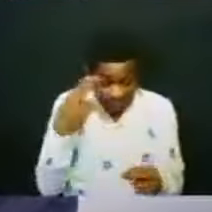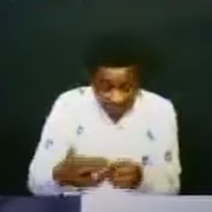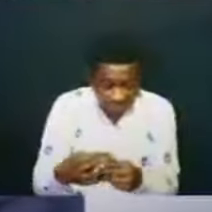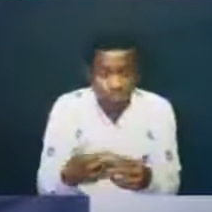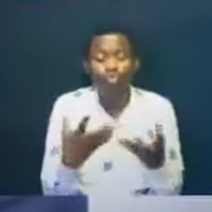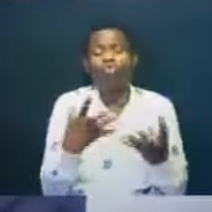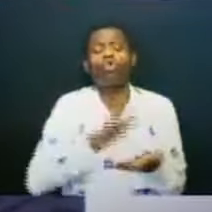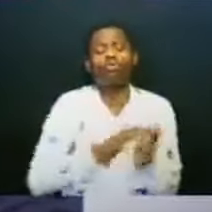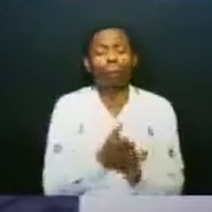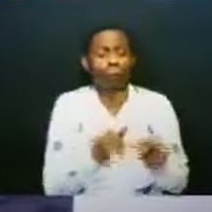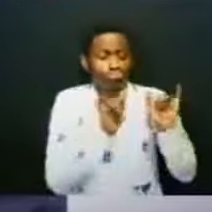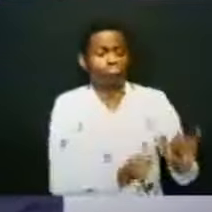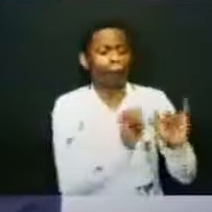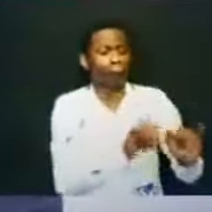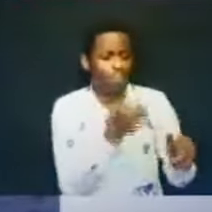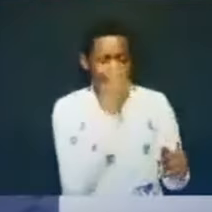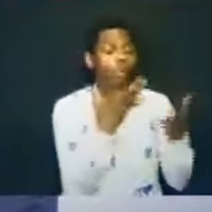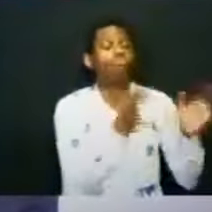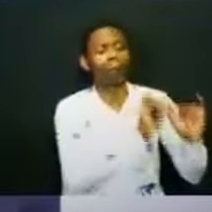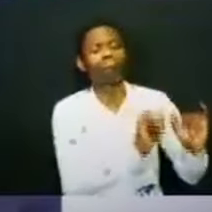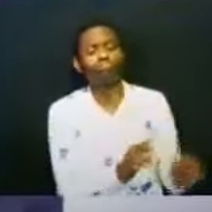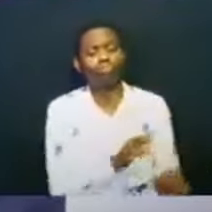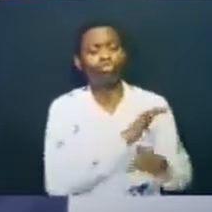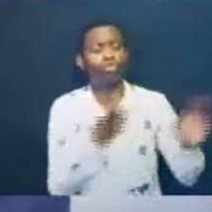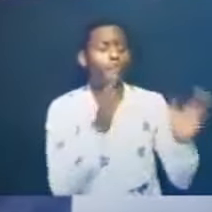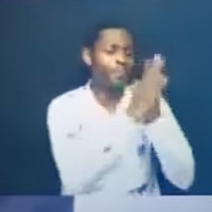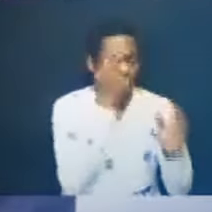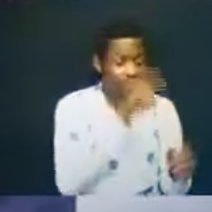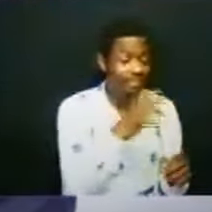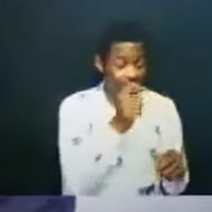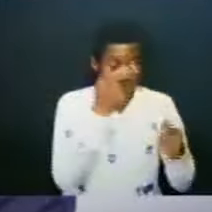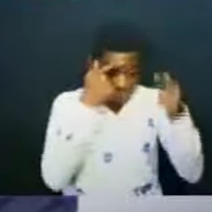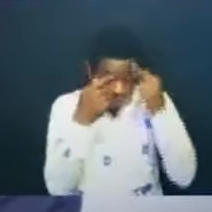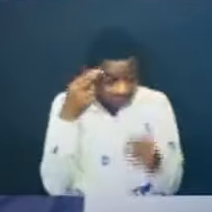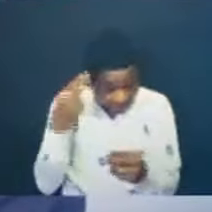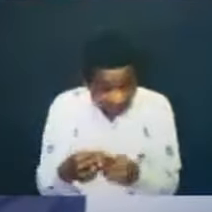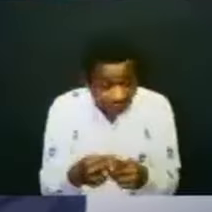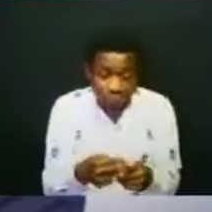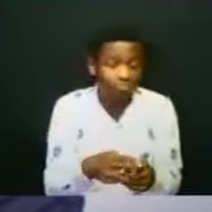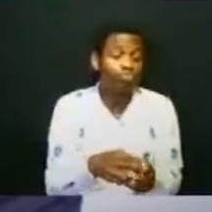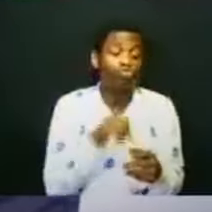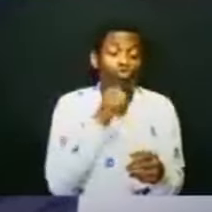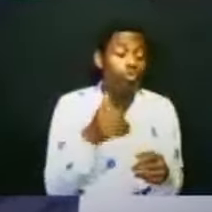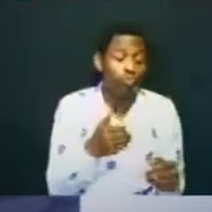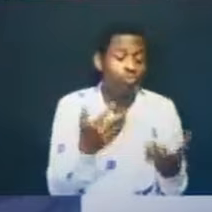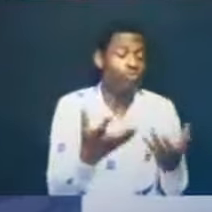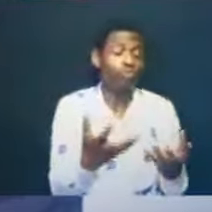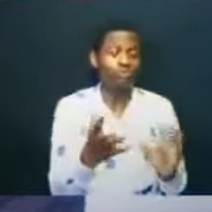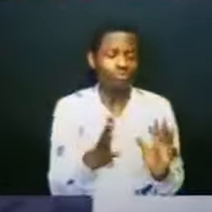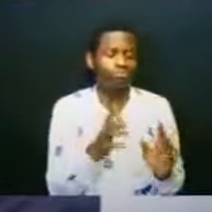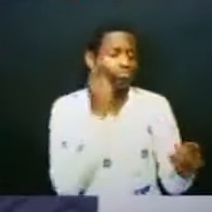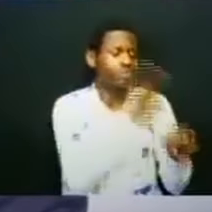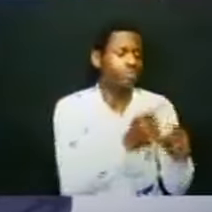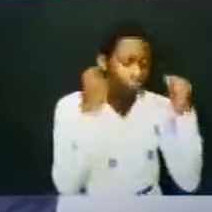ni bio busa ni se ah unim di hu bibi ana no pe. And then if any boy na no a say din nti metuma kirem na me ho beto me dia na me